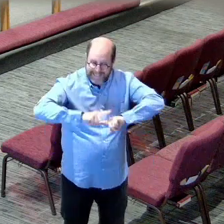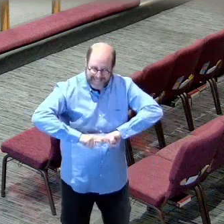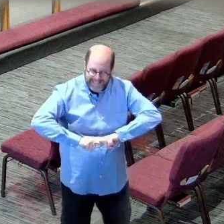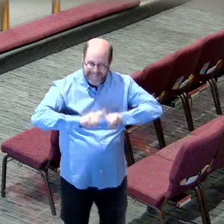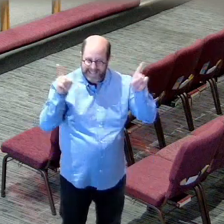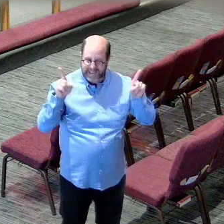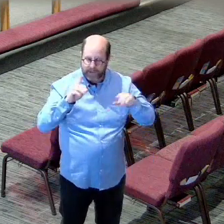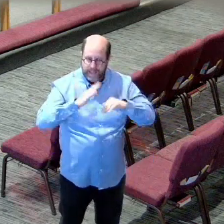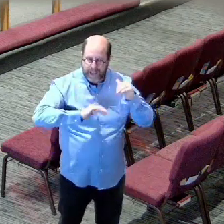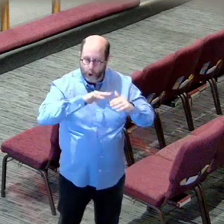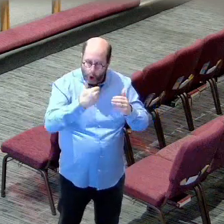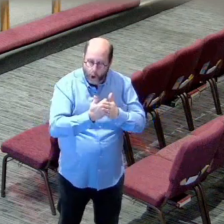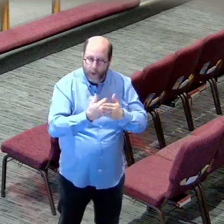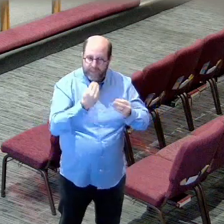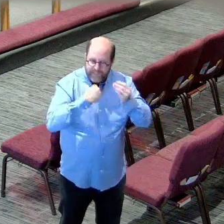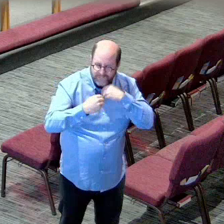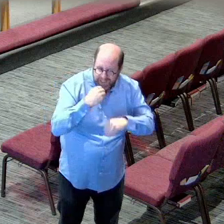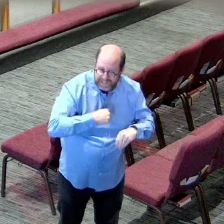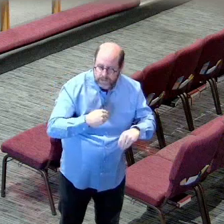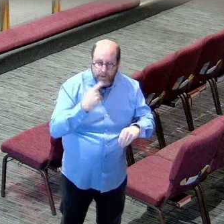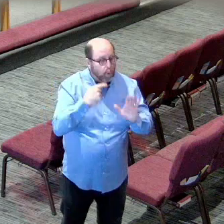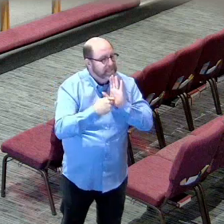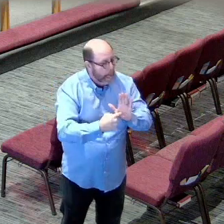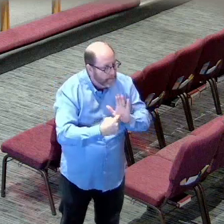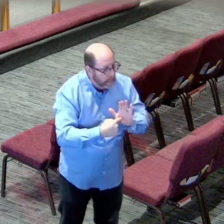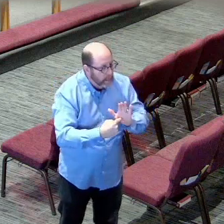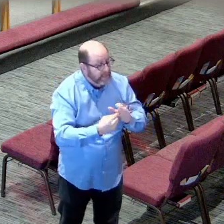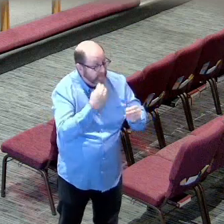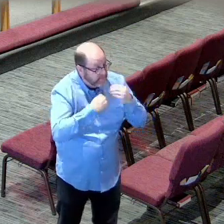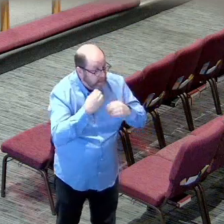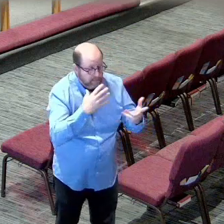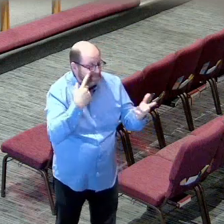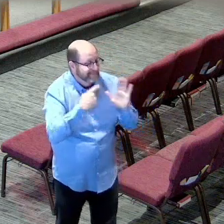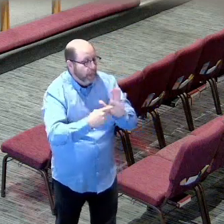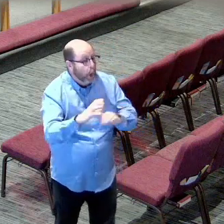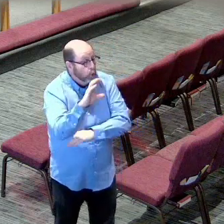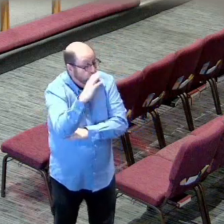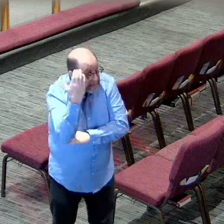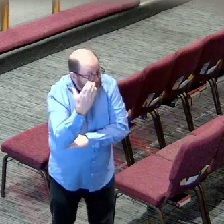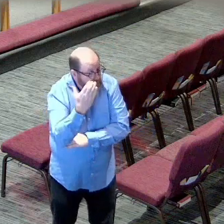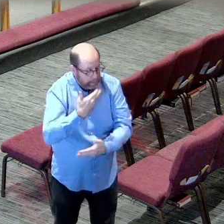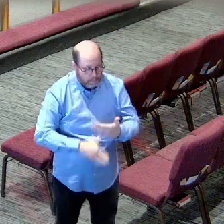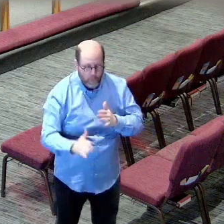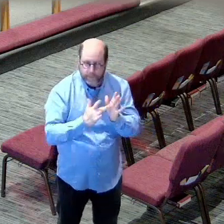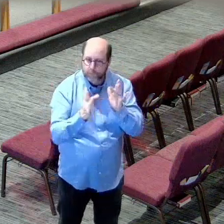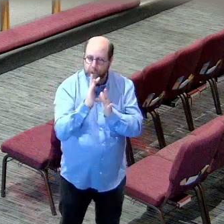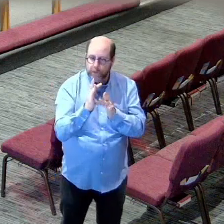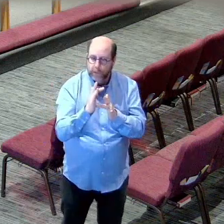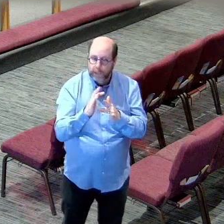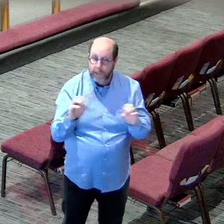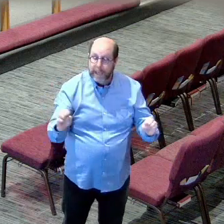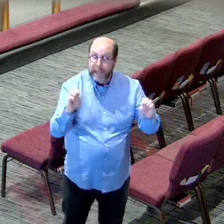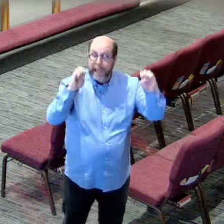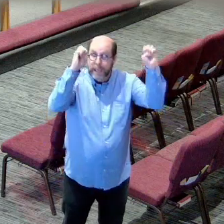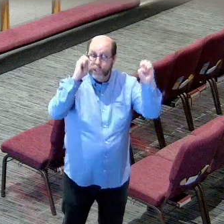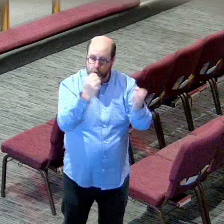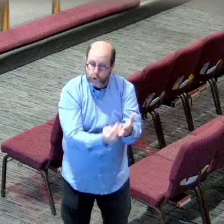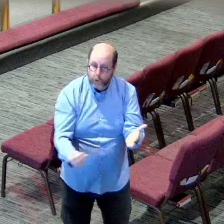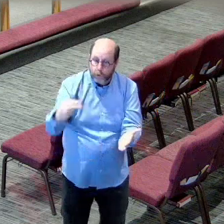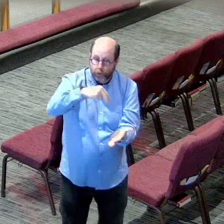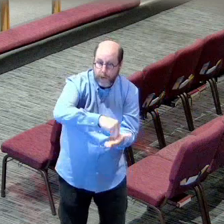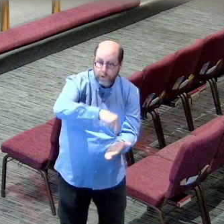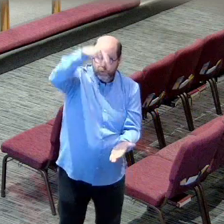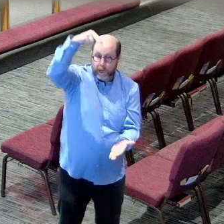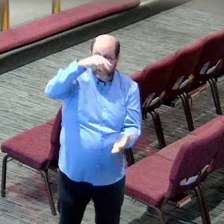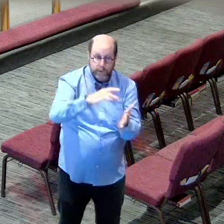church. Christmas is about the birth of Jesus. Easter is about the resurrection of our Savior.